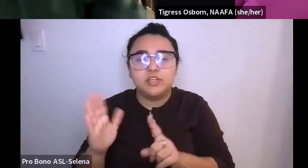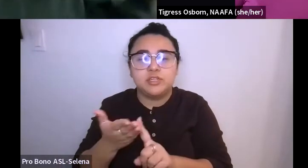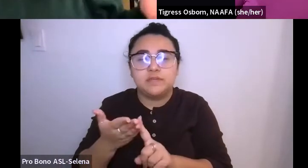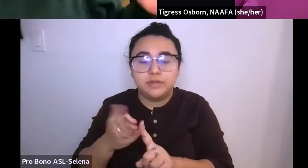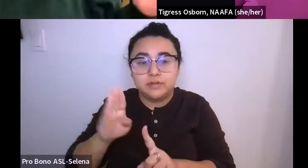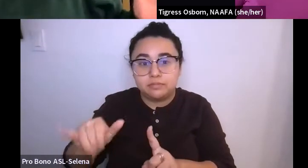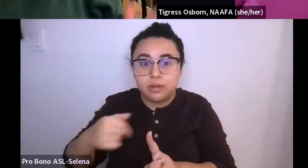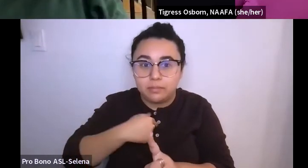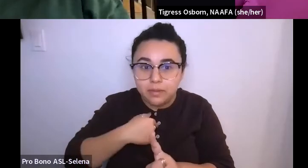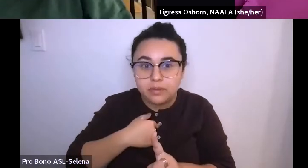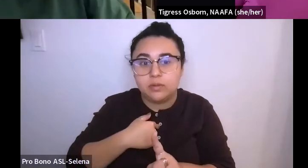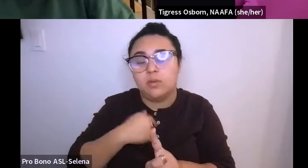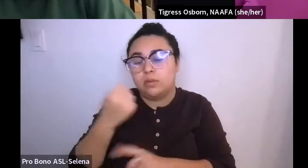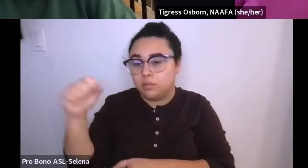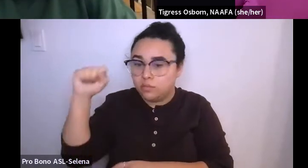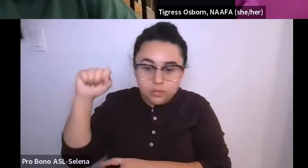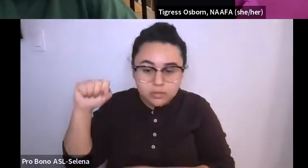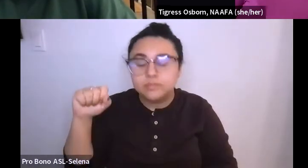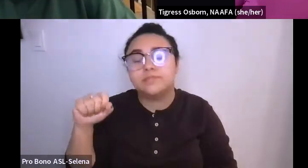the movement.